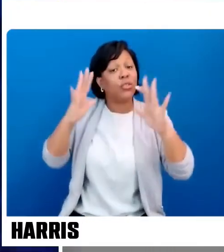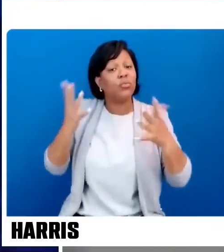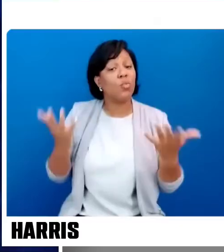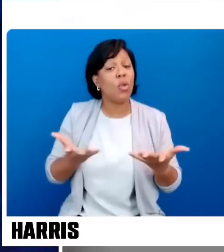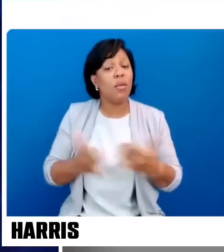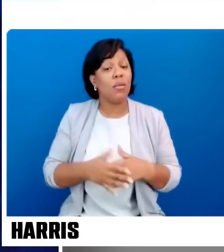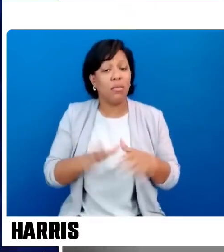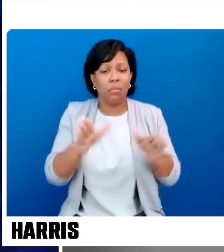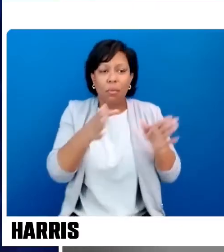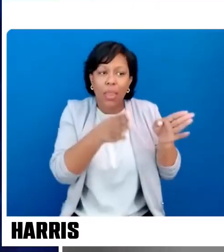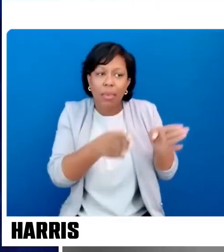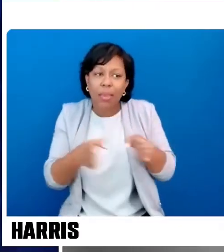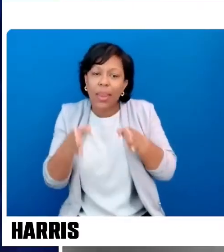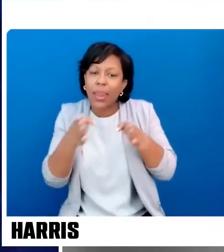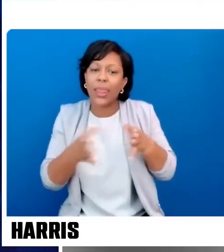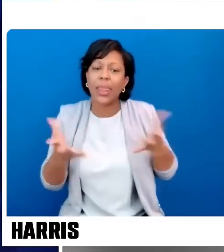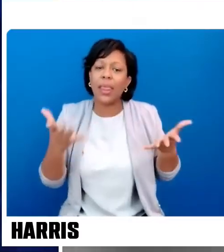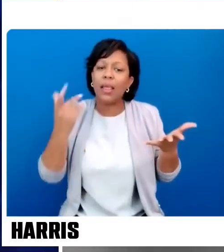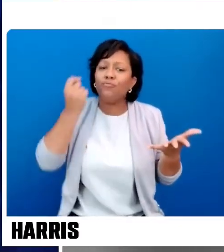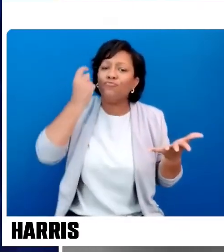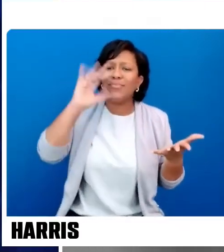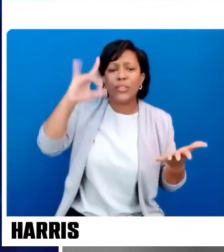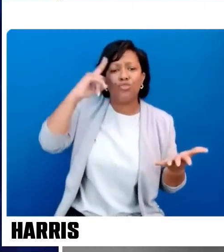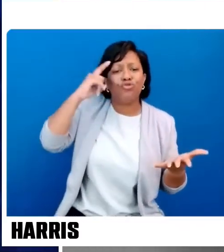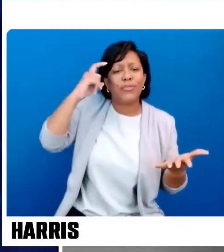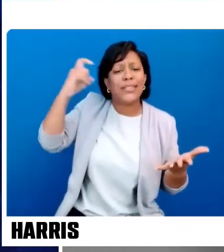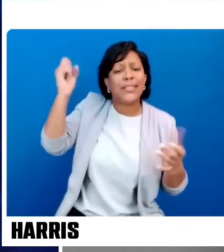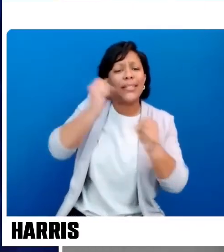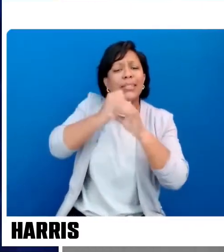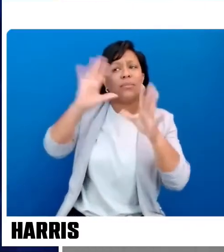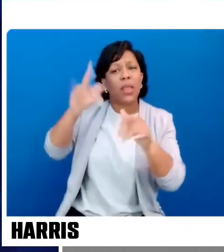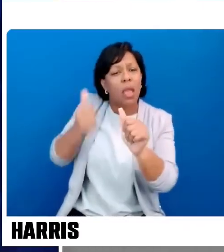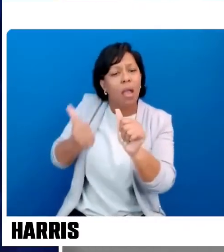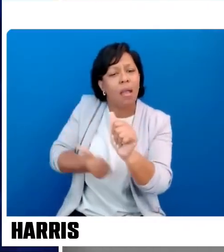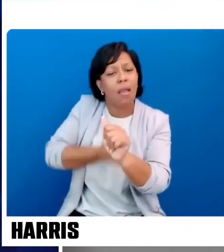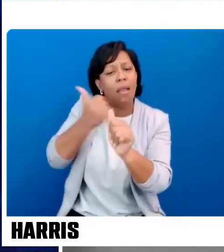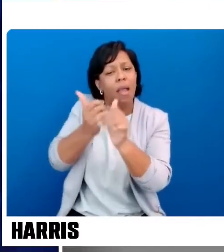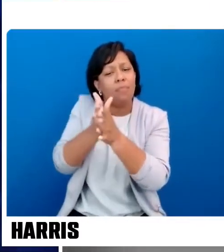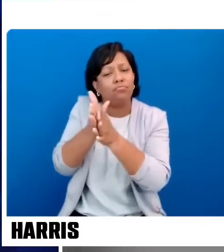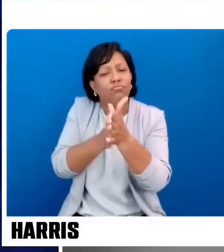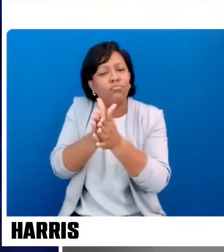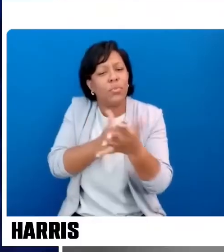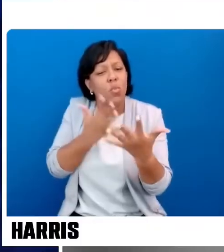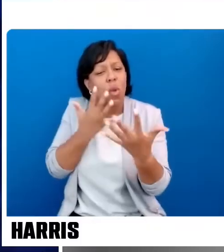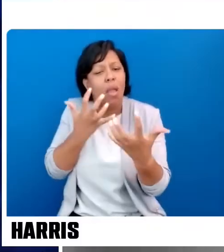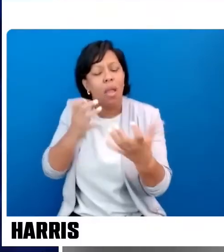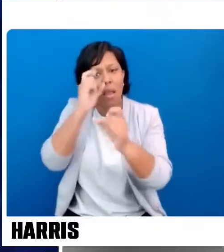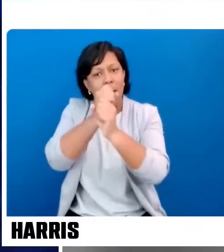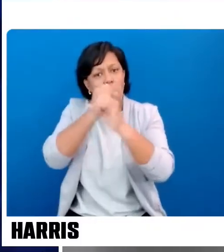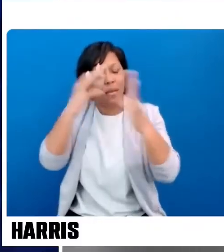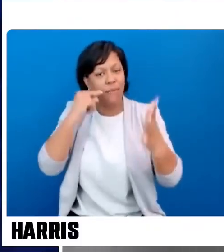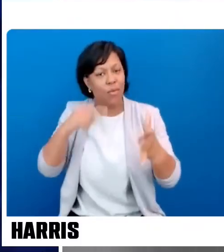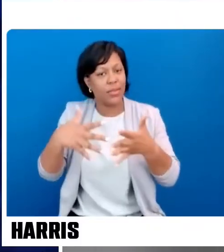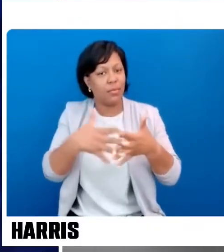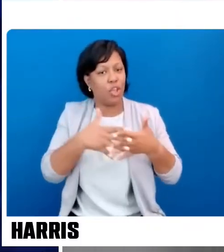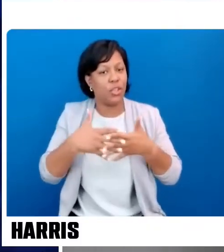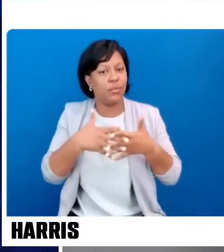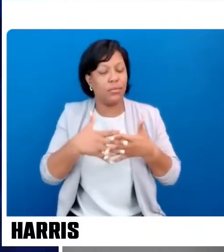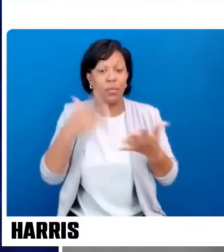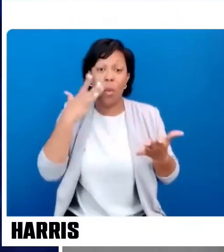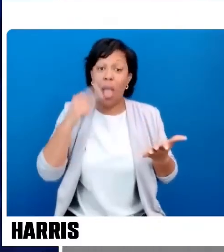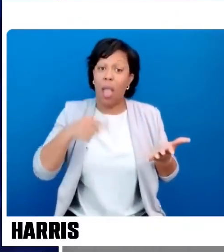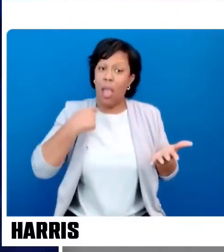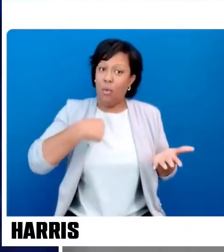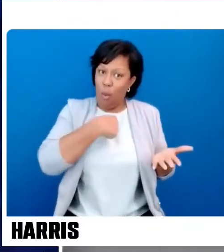dreams, the hopes, the ambition of the American people, which is why I intend to create an opportunity